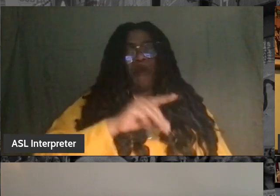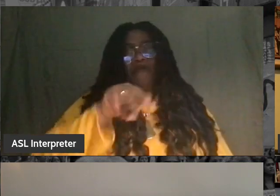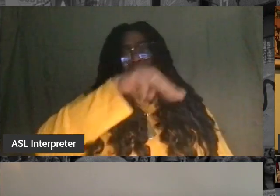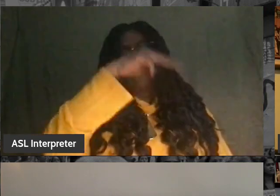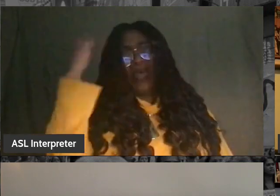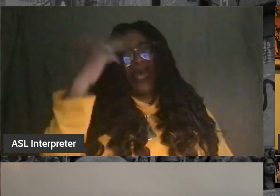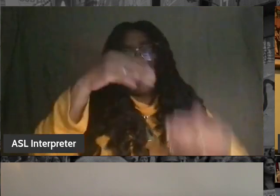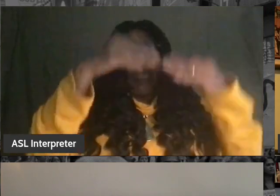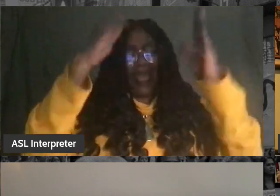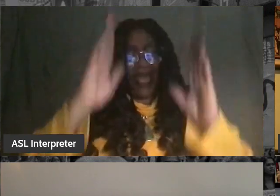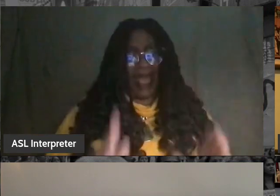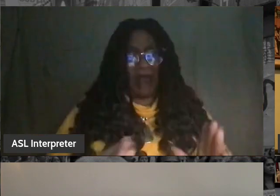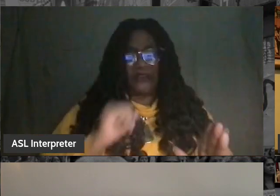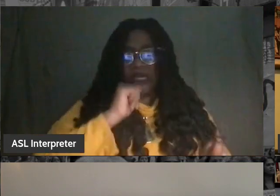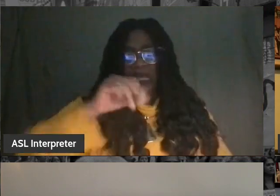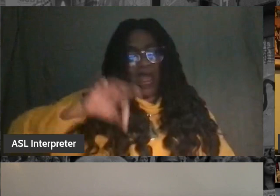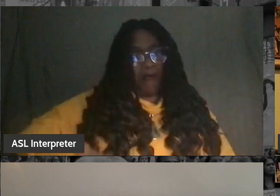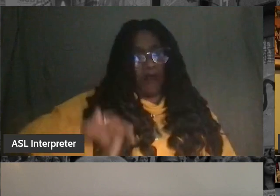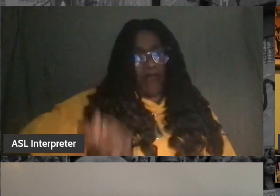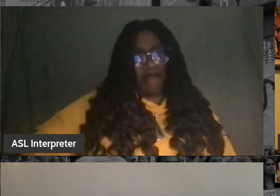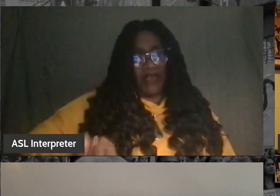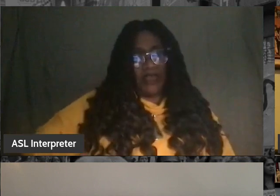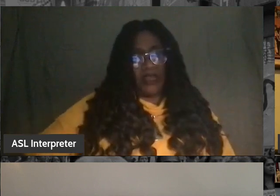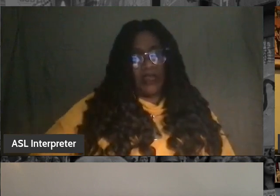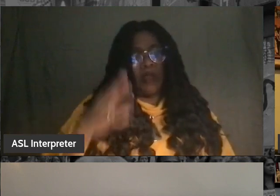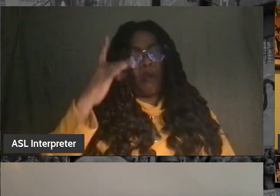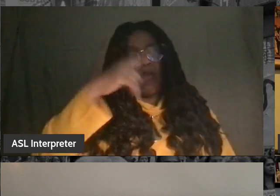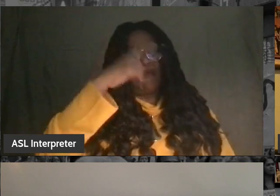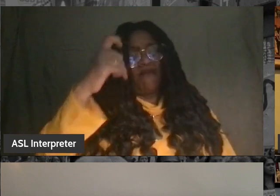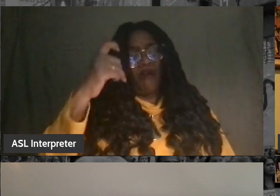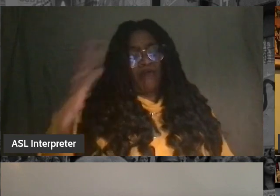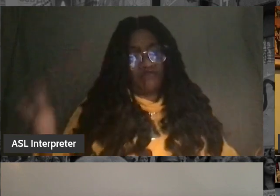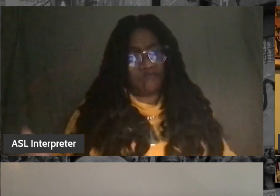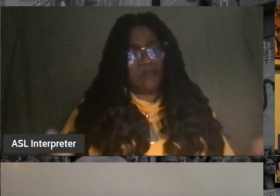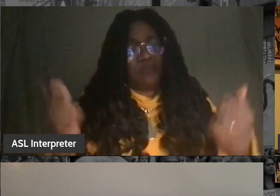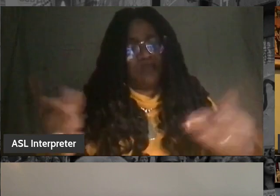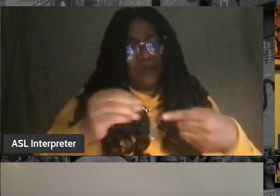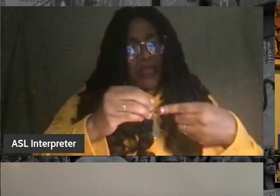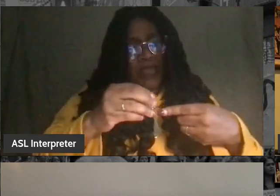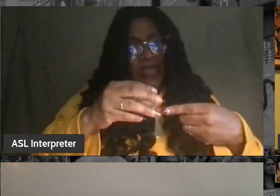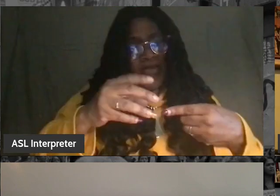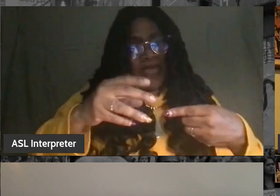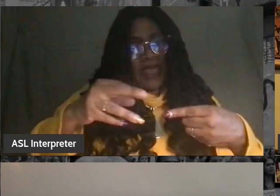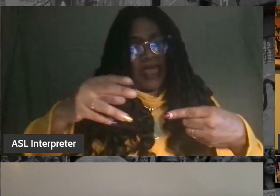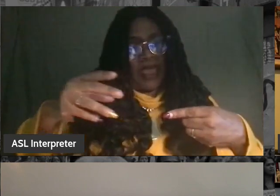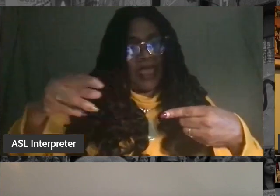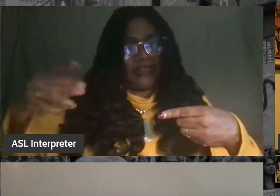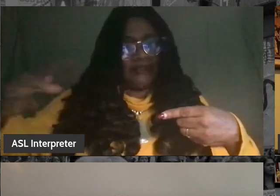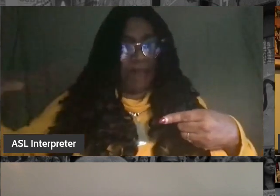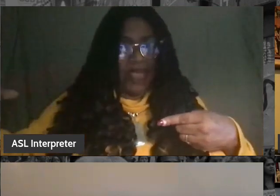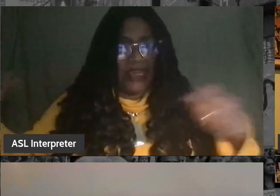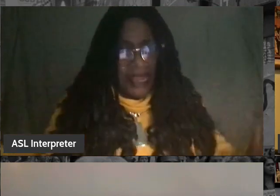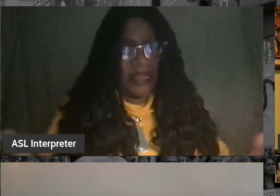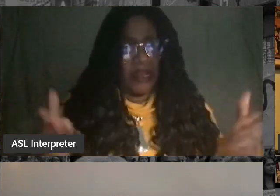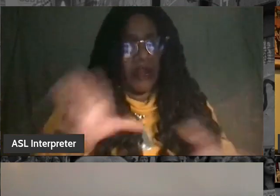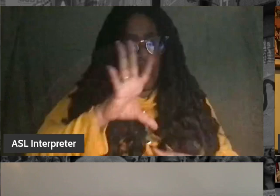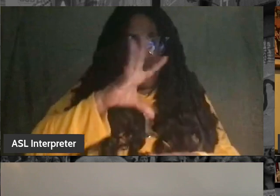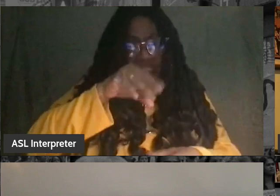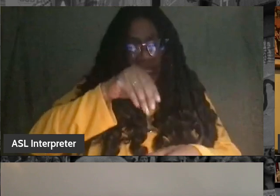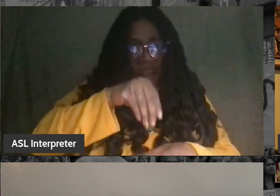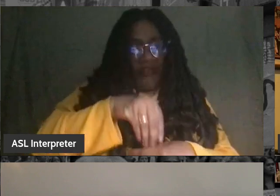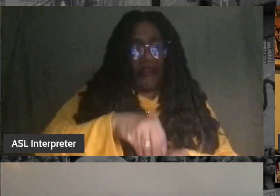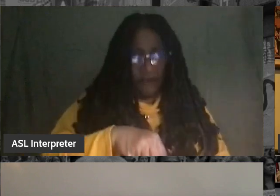nonprofit organization dedicated to expanding opportunities for Black filmmakers and encouraging their inclusion at world's premier